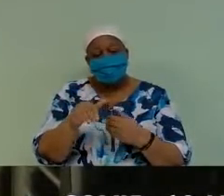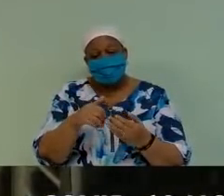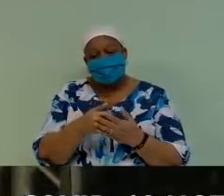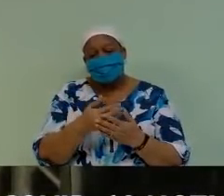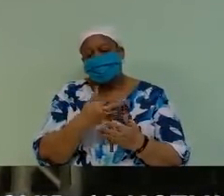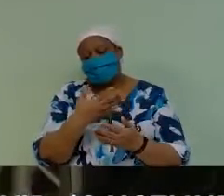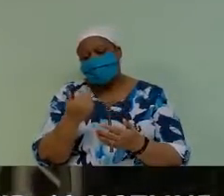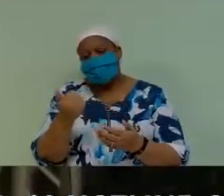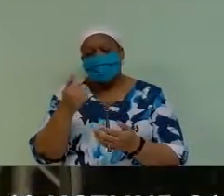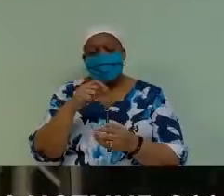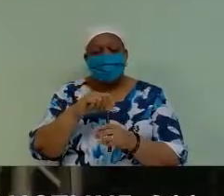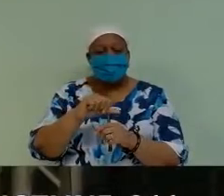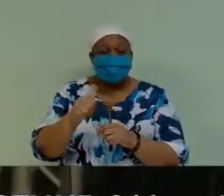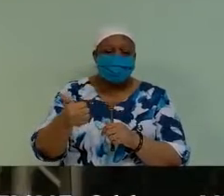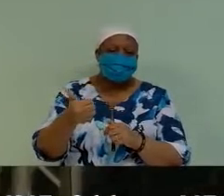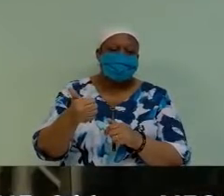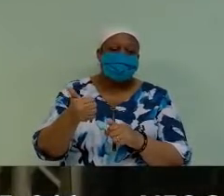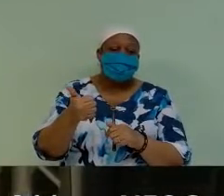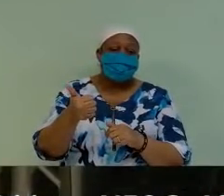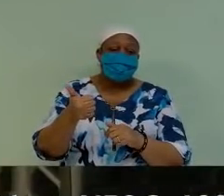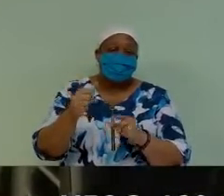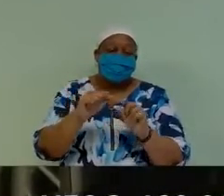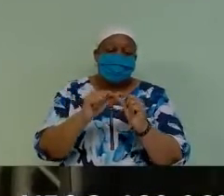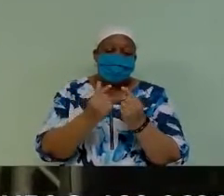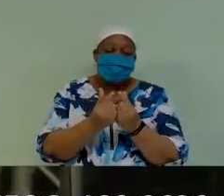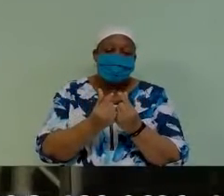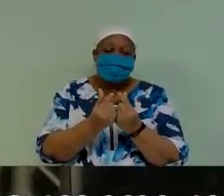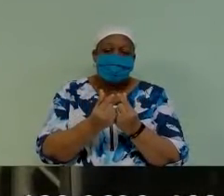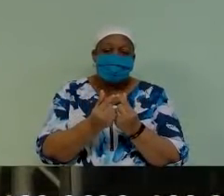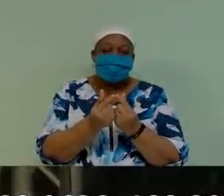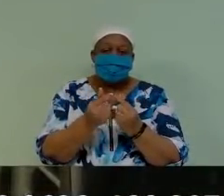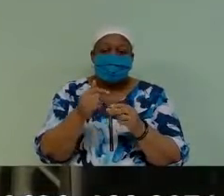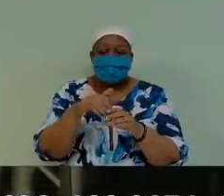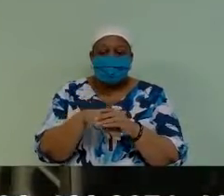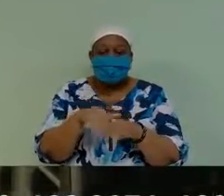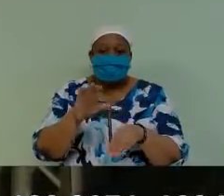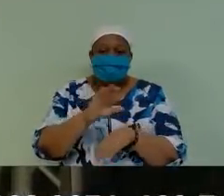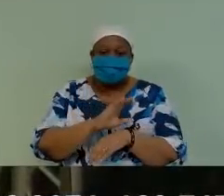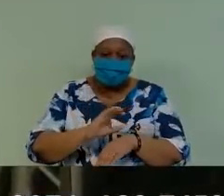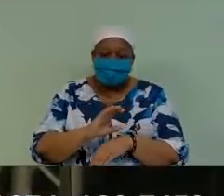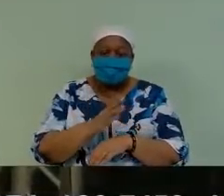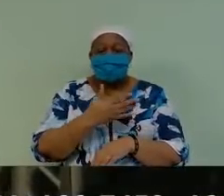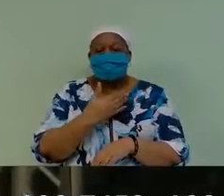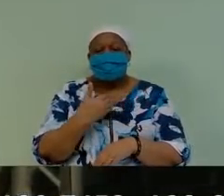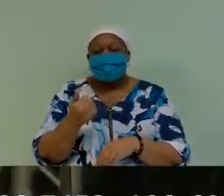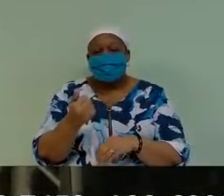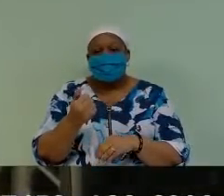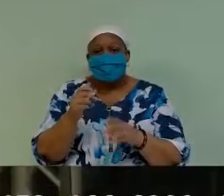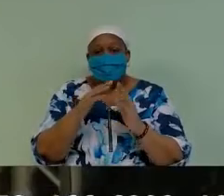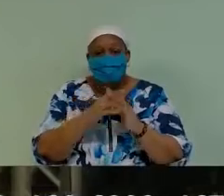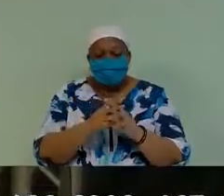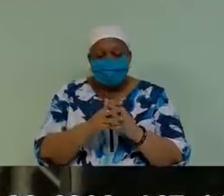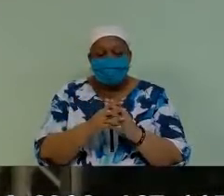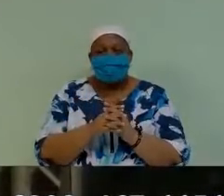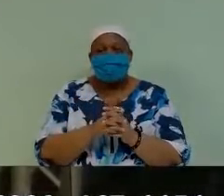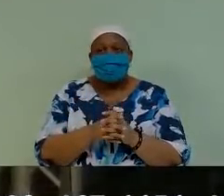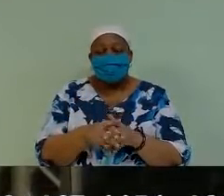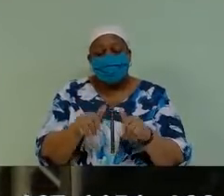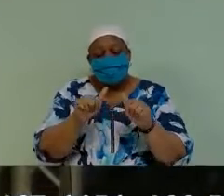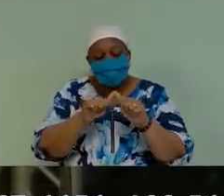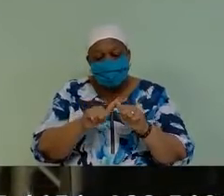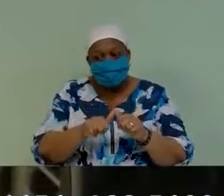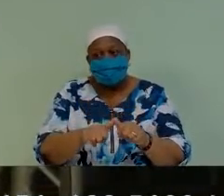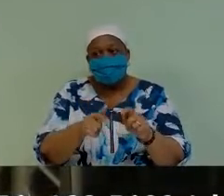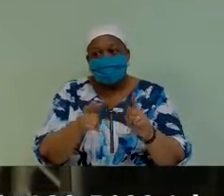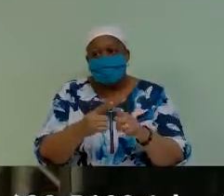Pan American Health Organization, and World Health Organization, continue to underscore the need for us